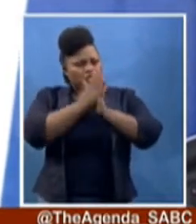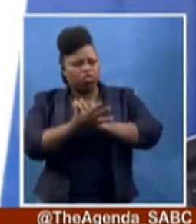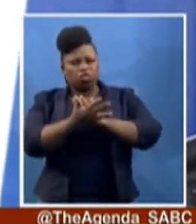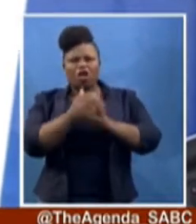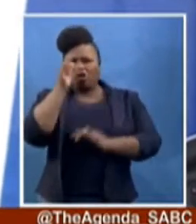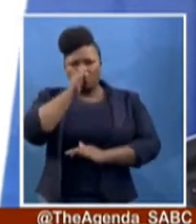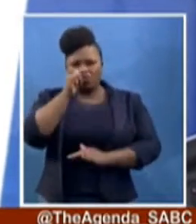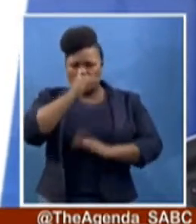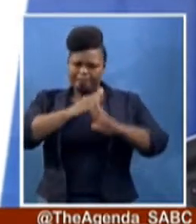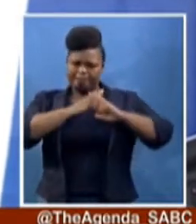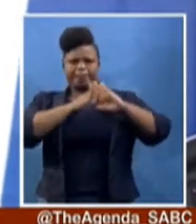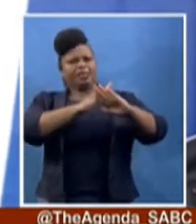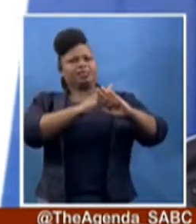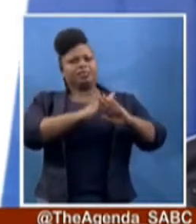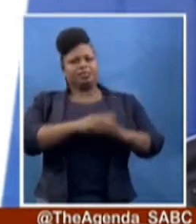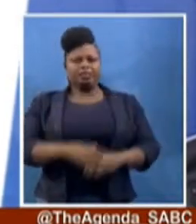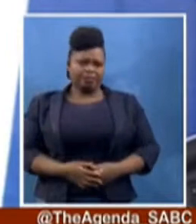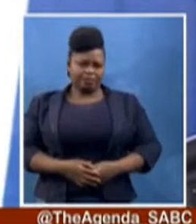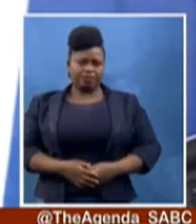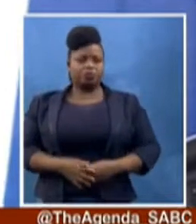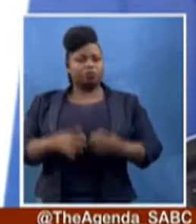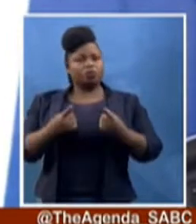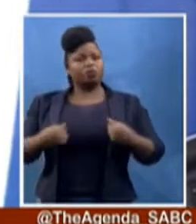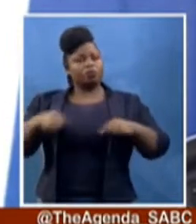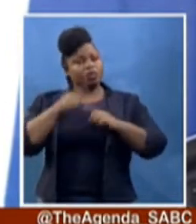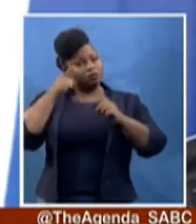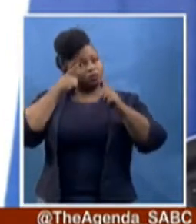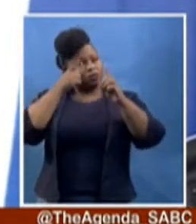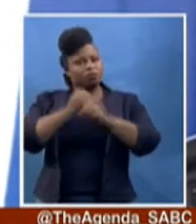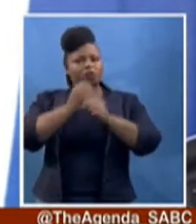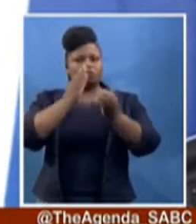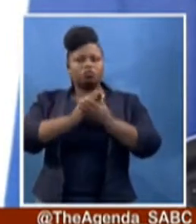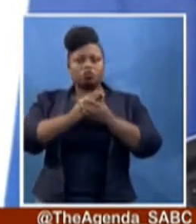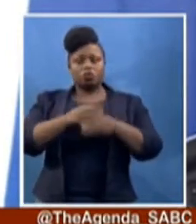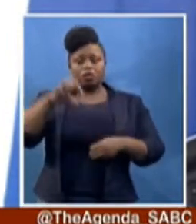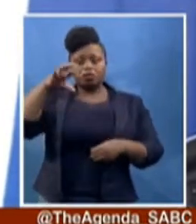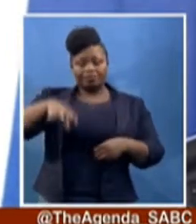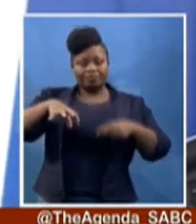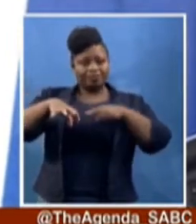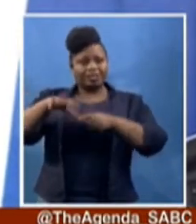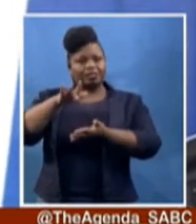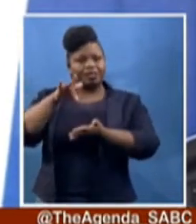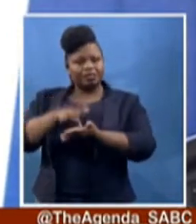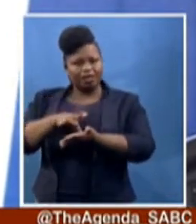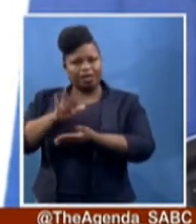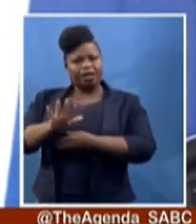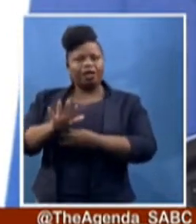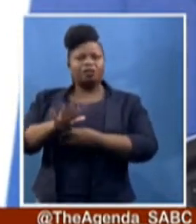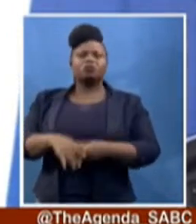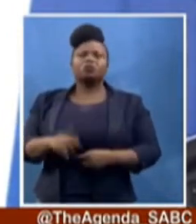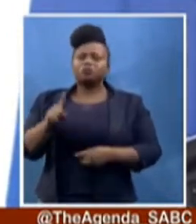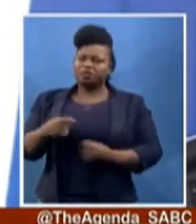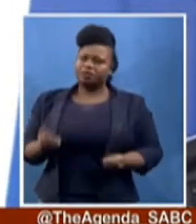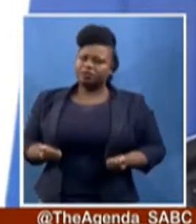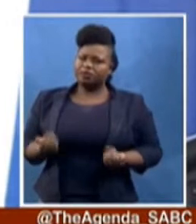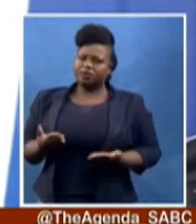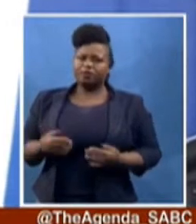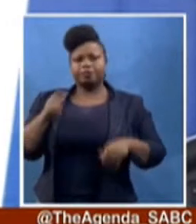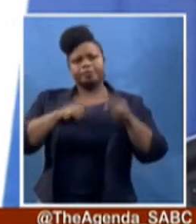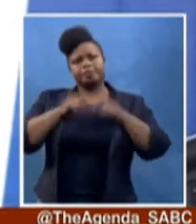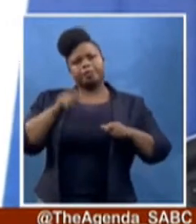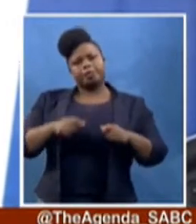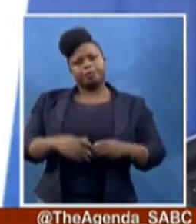that it provides what our people everlasting service. Lastly, as I